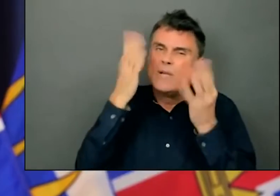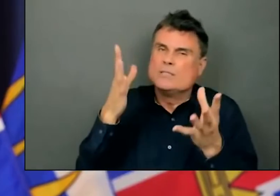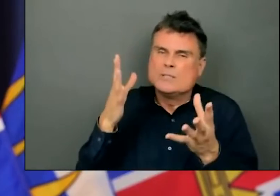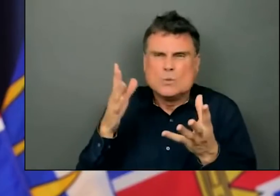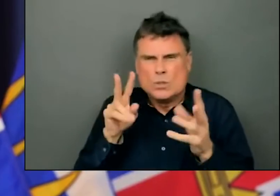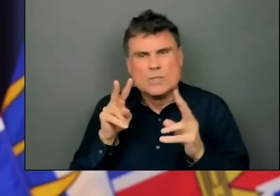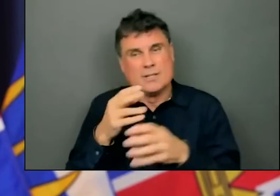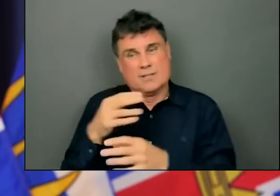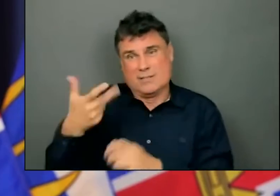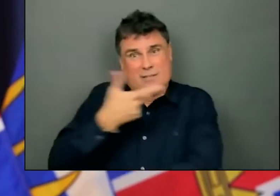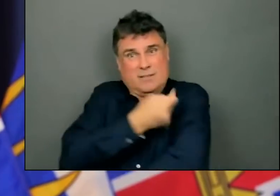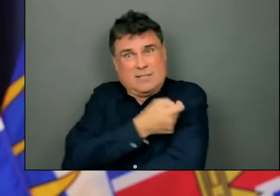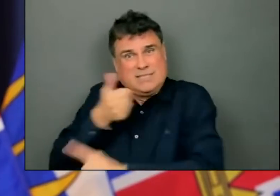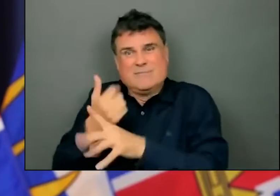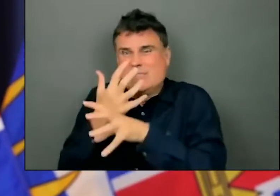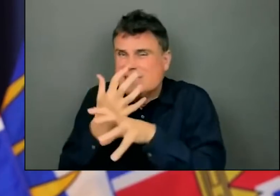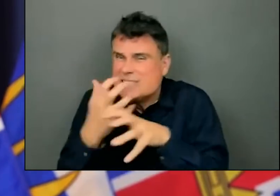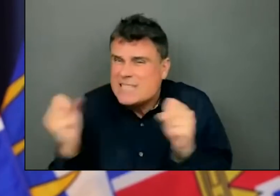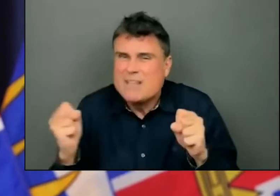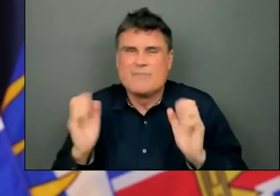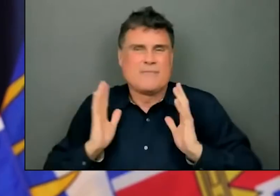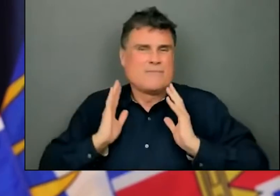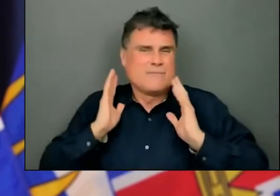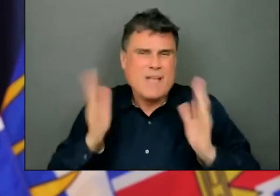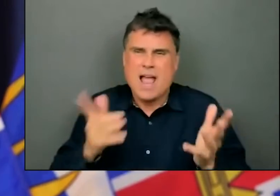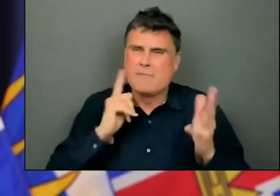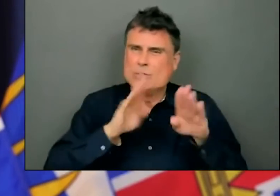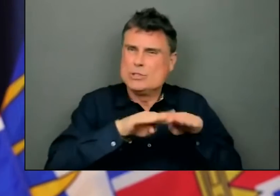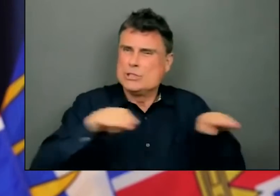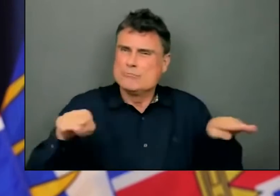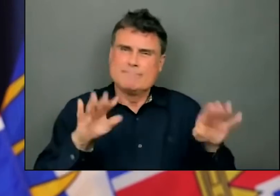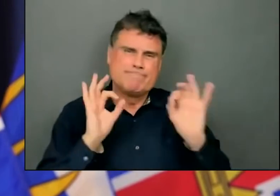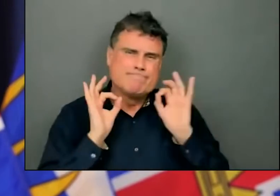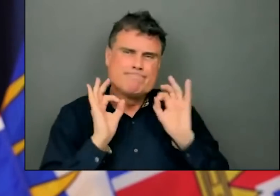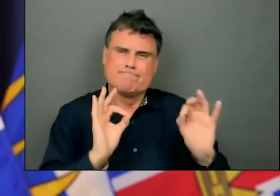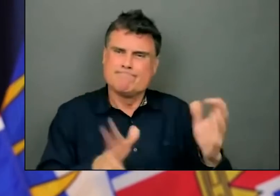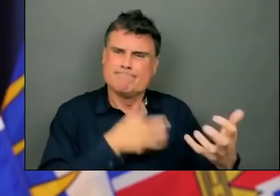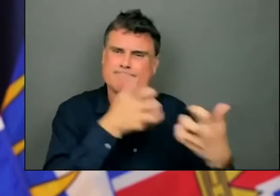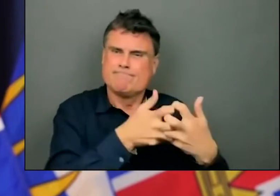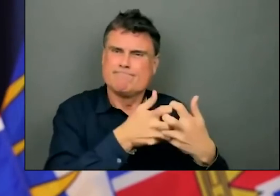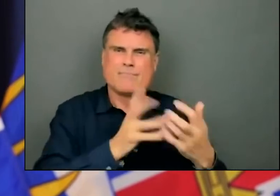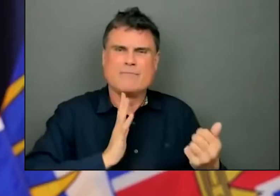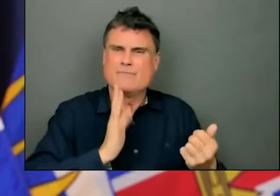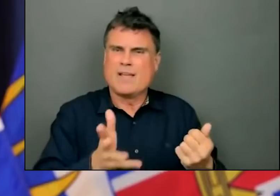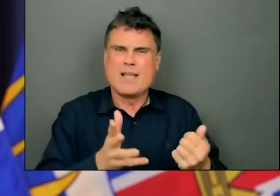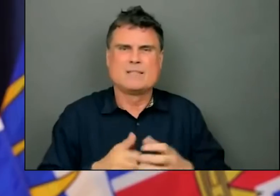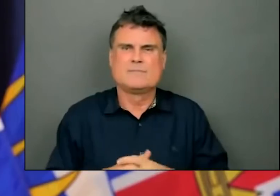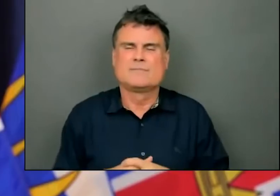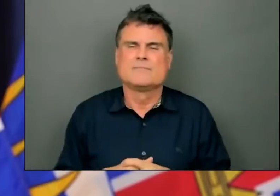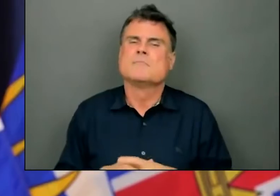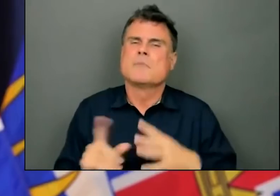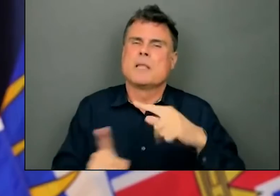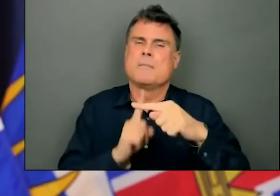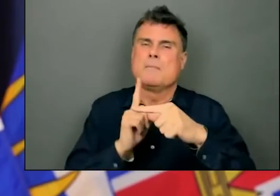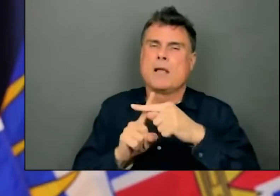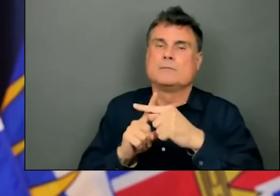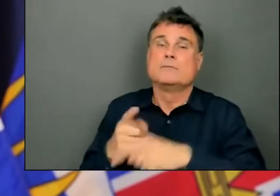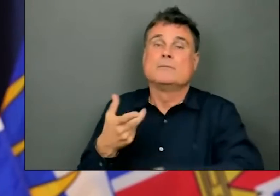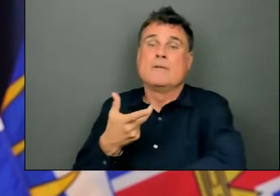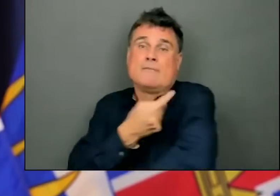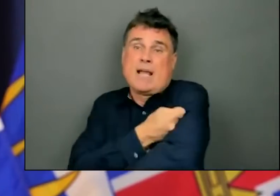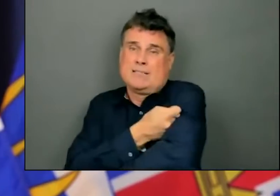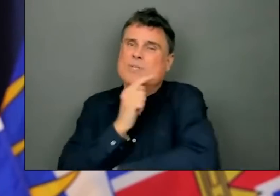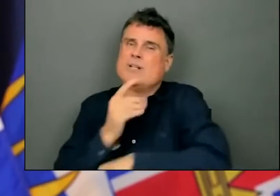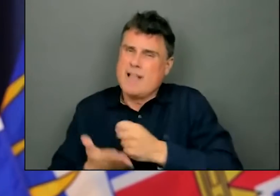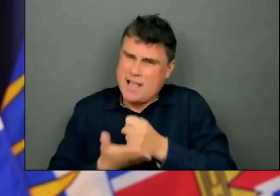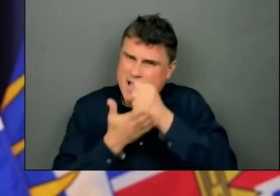It's also, I believe, really important for helping to get us through these trying times for children,